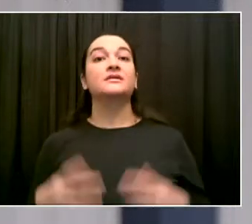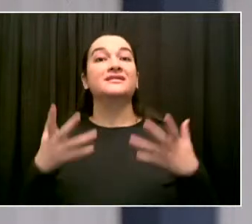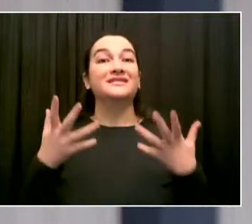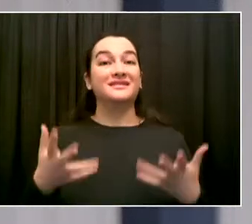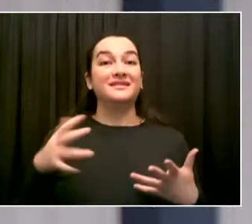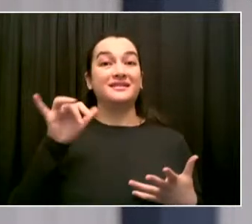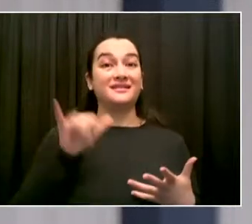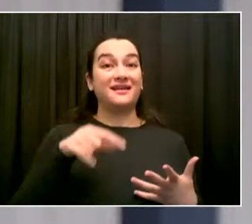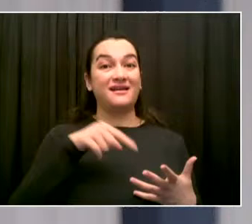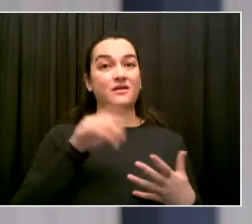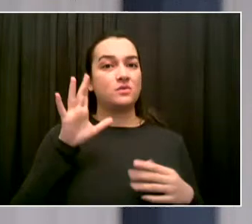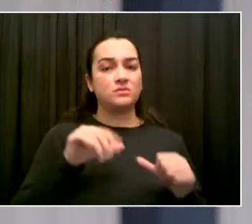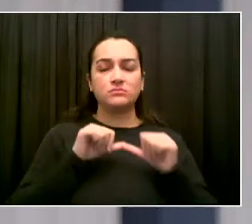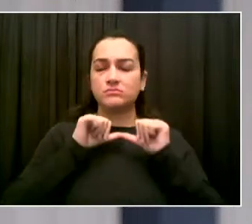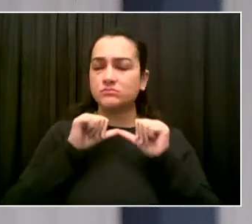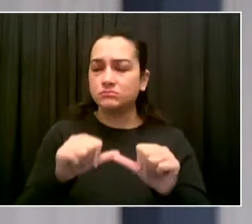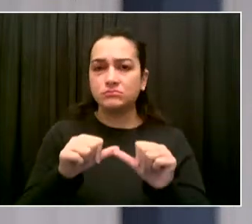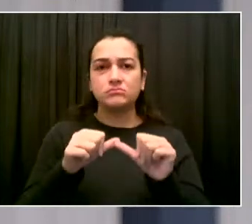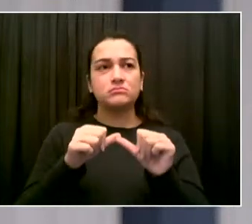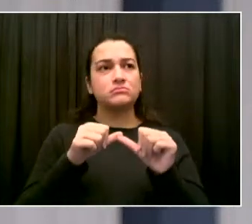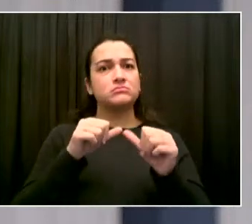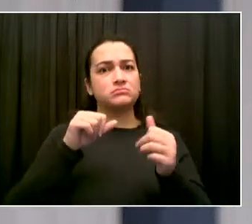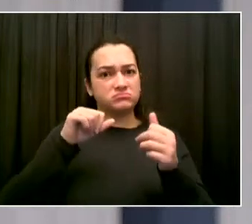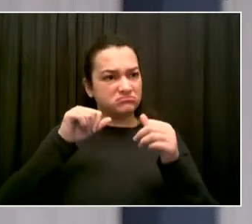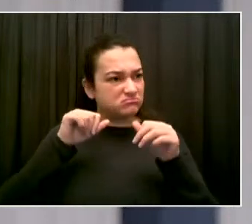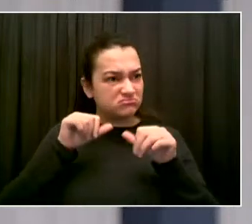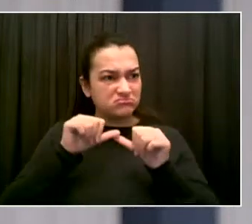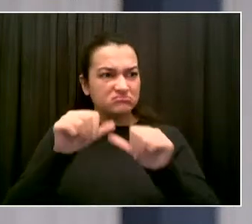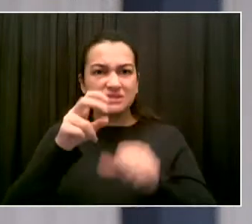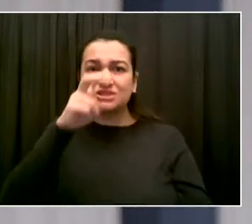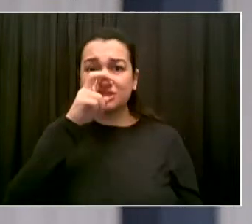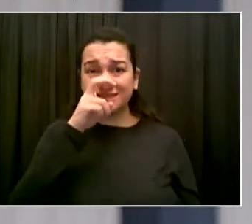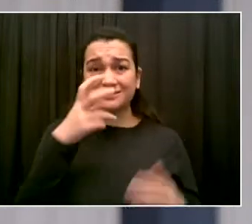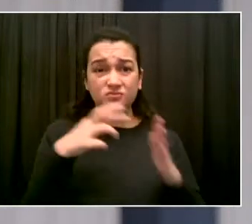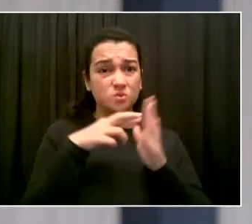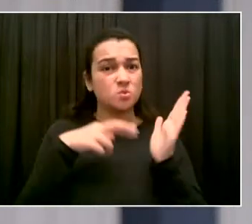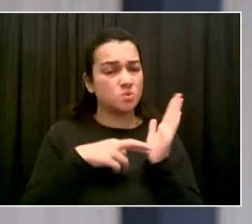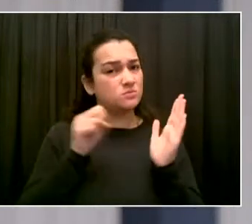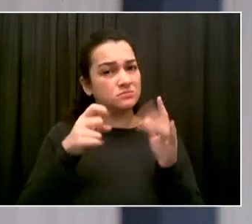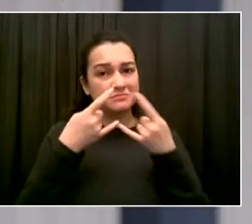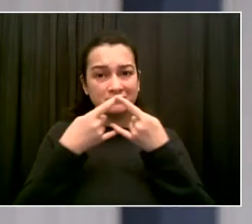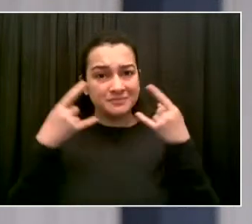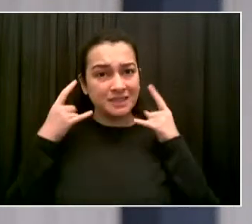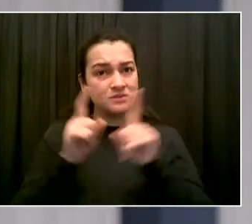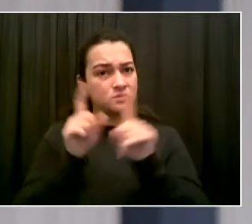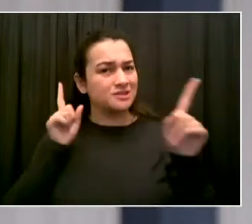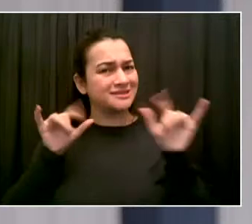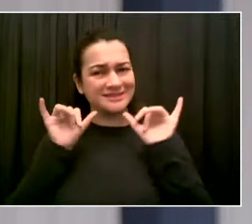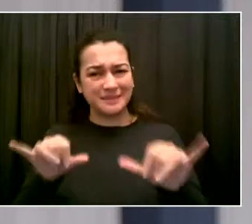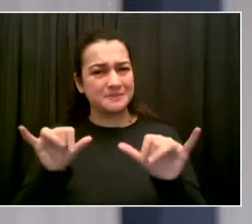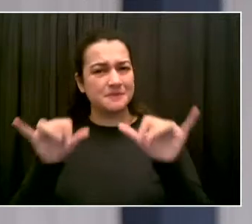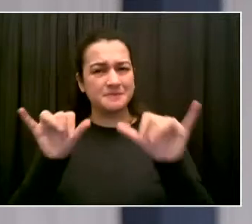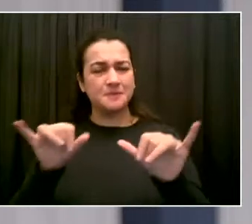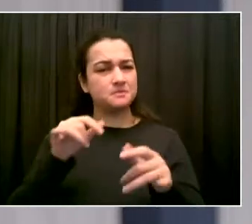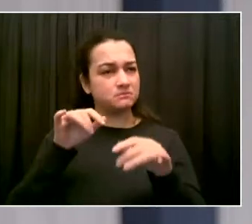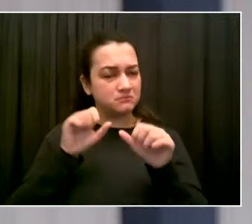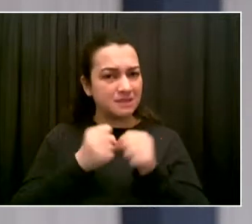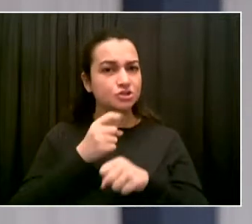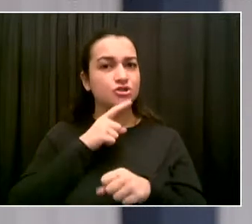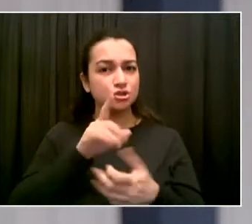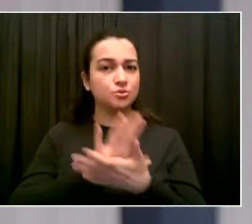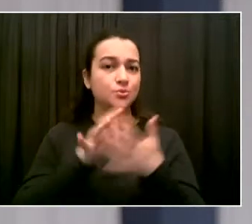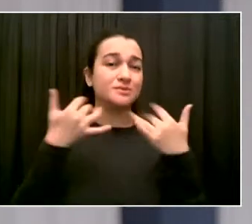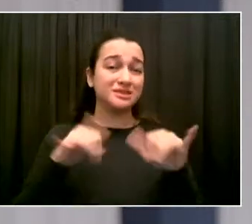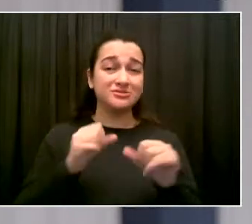remain stricter than the CDC's recommendation. So today's new policy strikes the right balance to keep